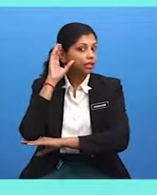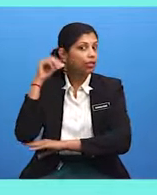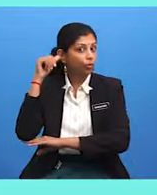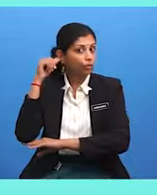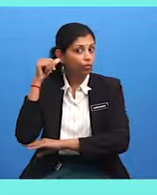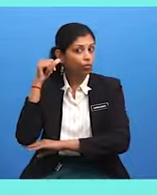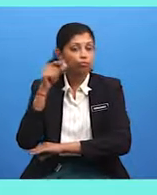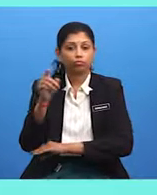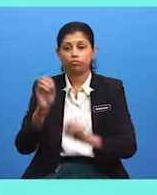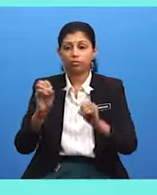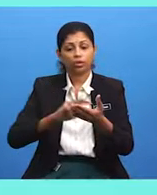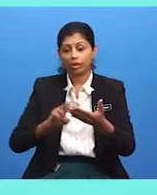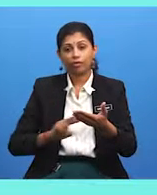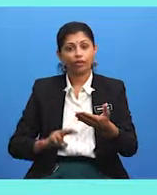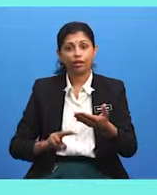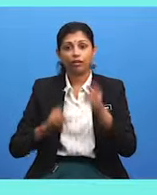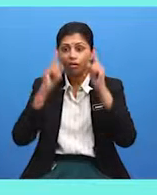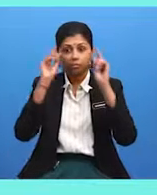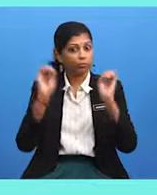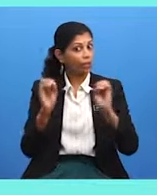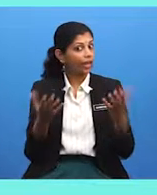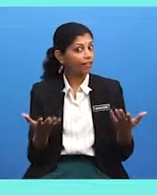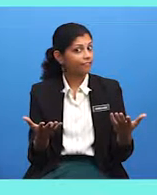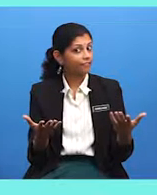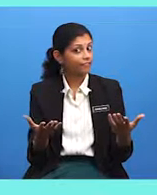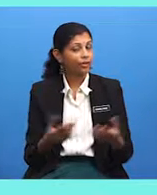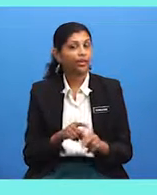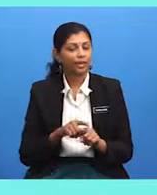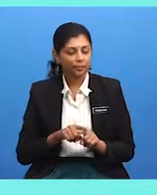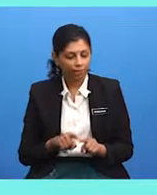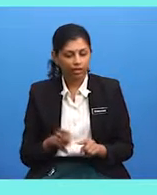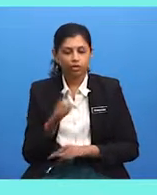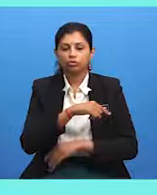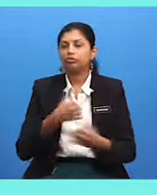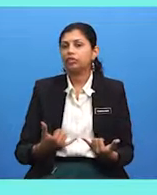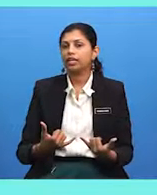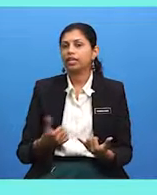have the transcript of the text in front of you, but this is